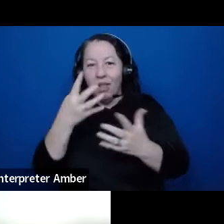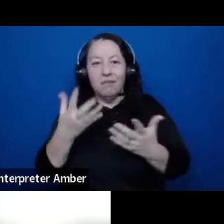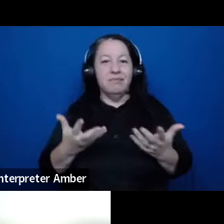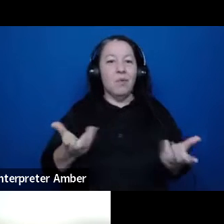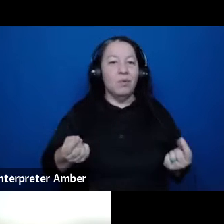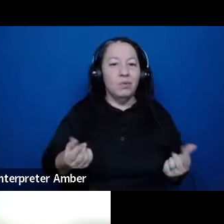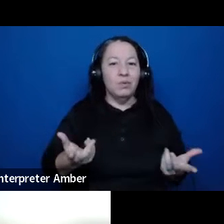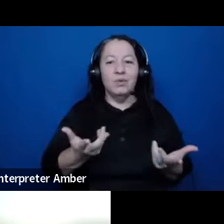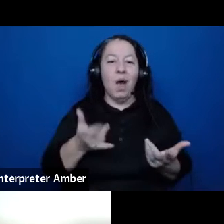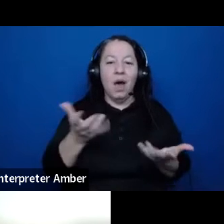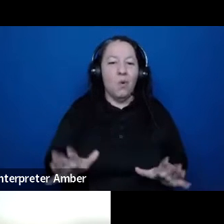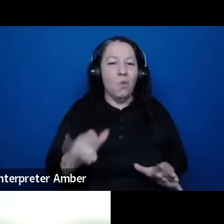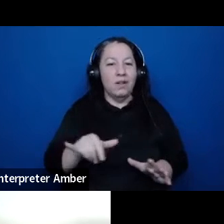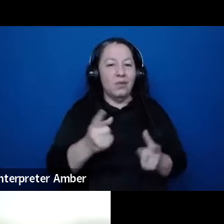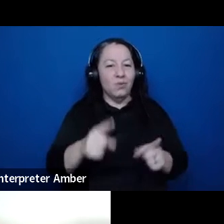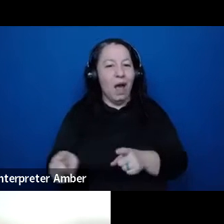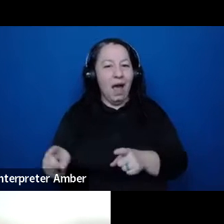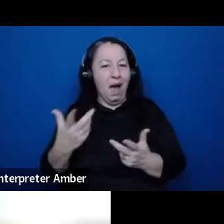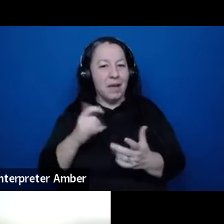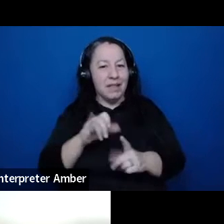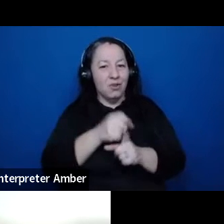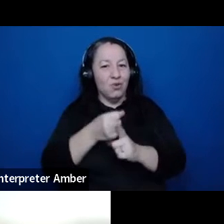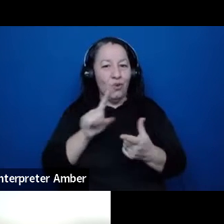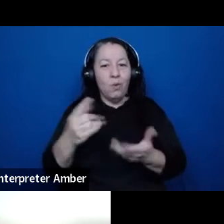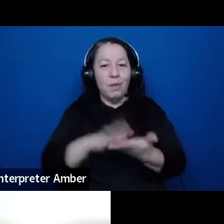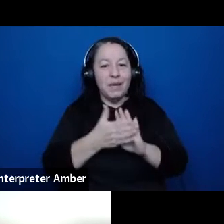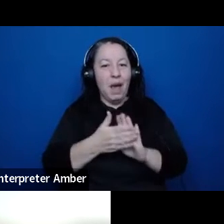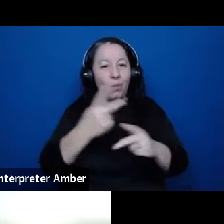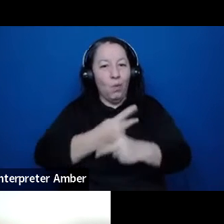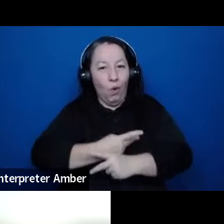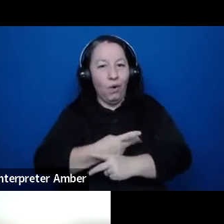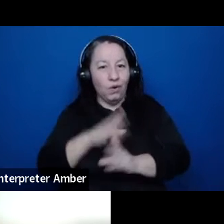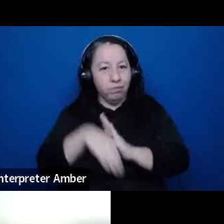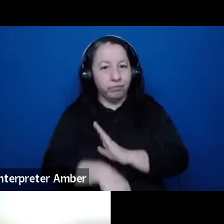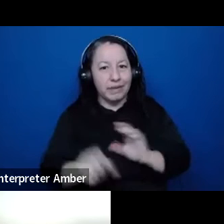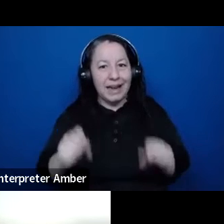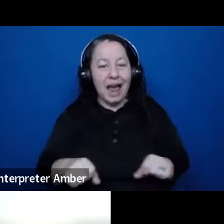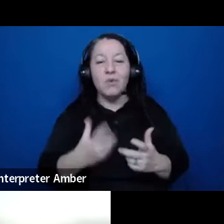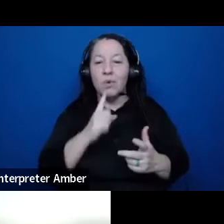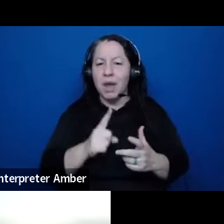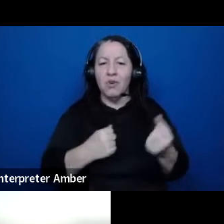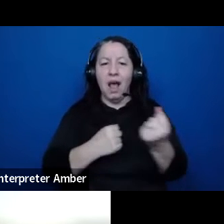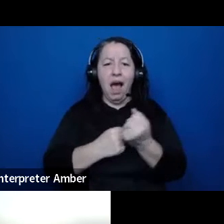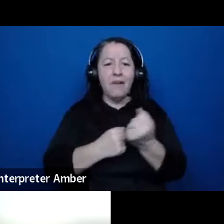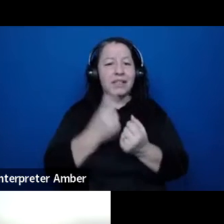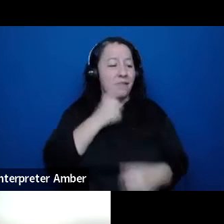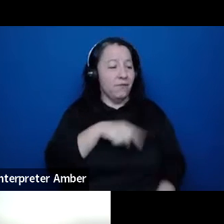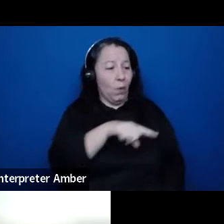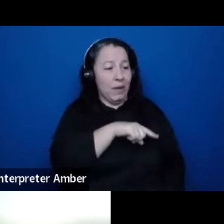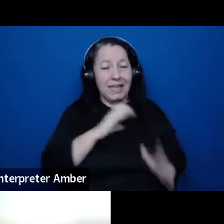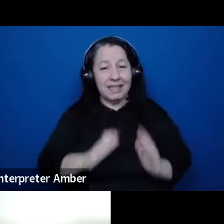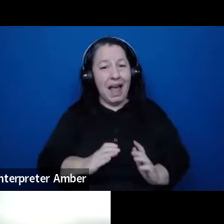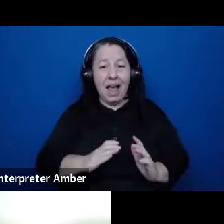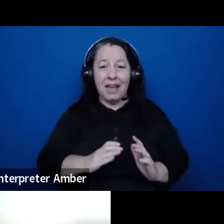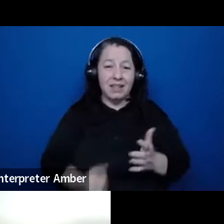So I wanted to make sure that advocacy for these clients is a top priority, because we want to make